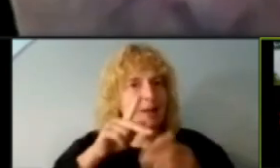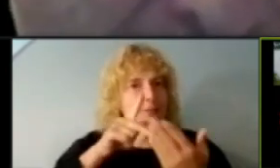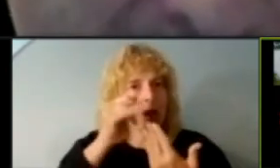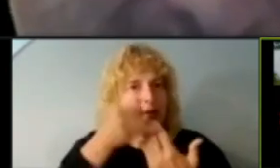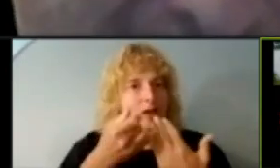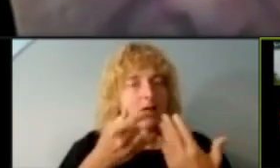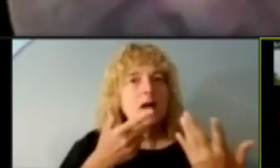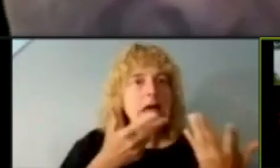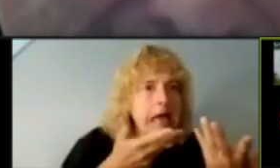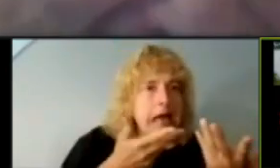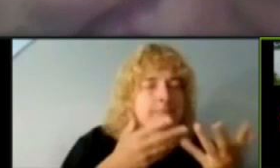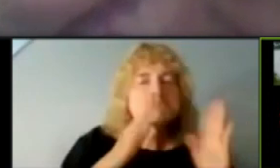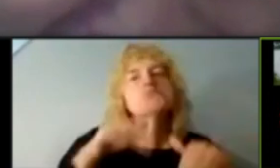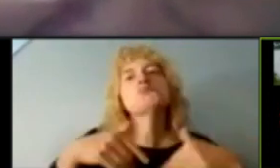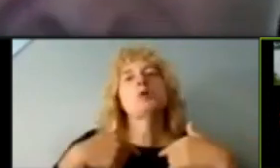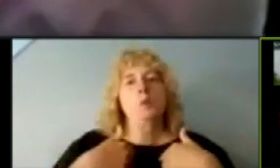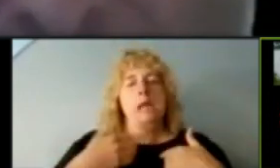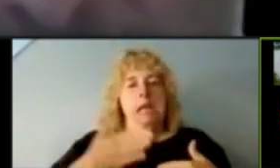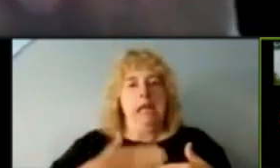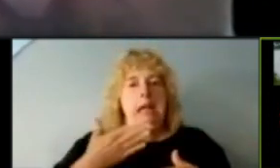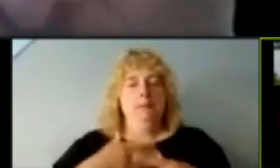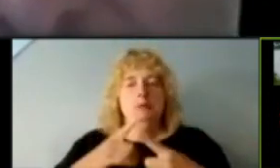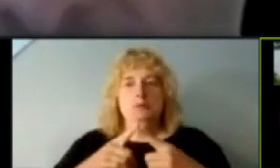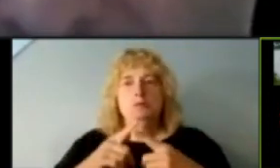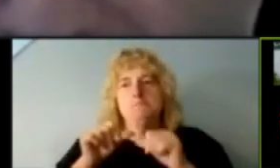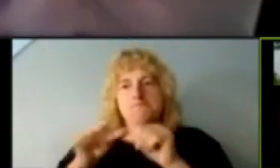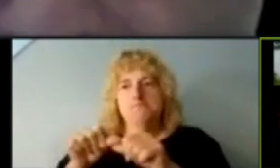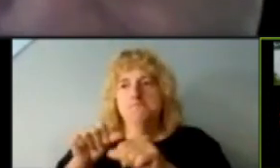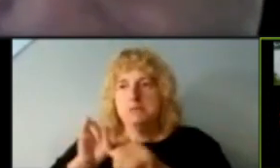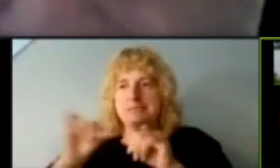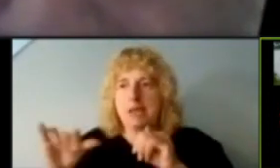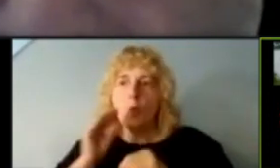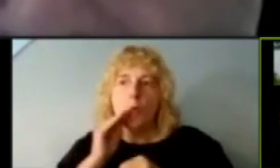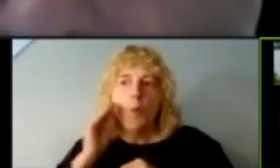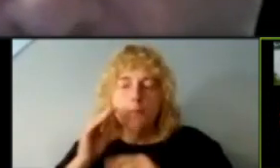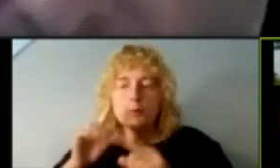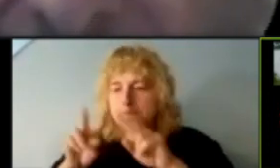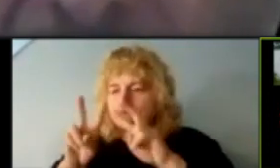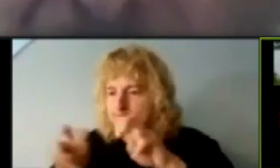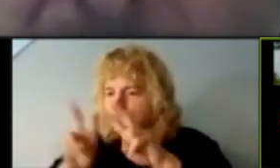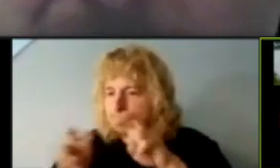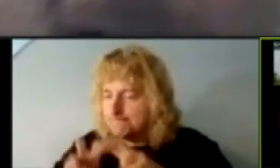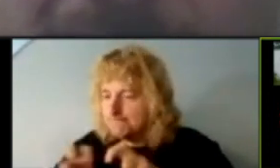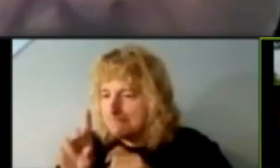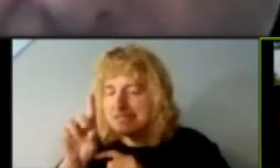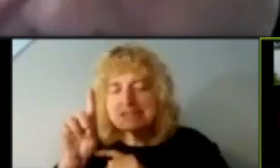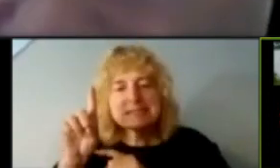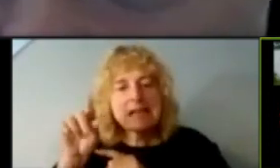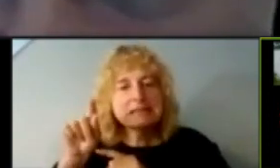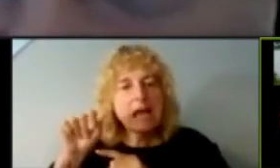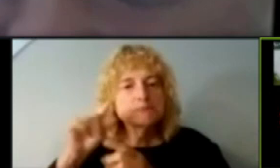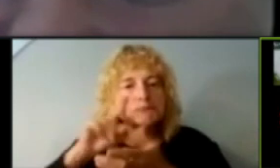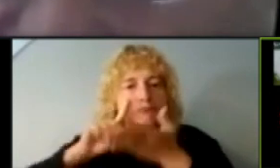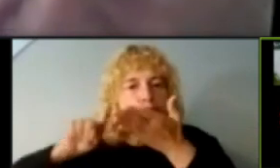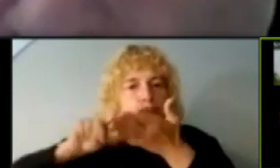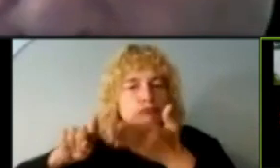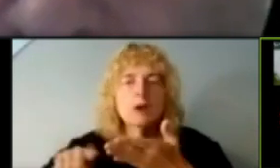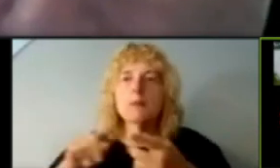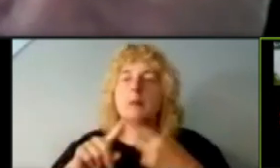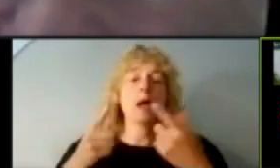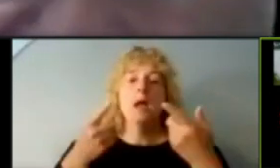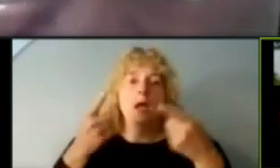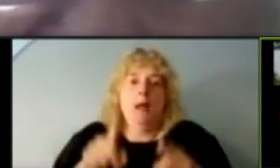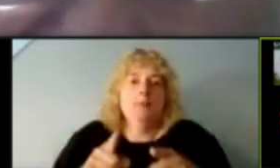home to keep on working at analyzing data, but then three things happened. The number of cases of COVID-19